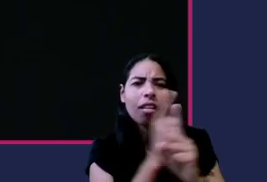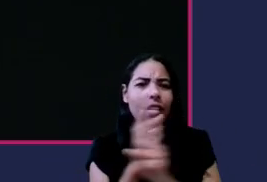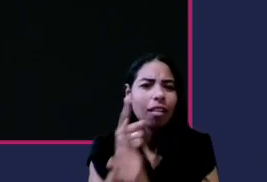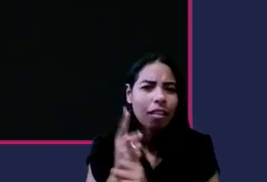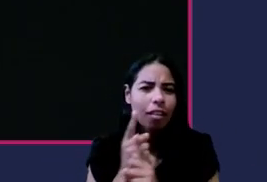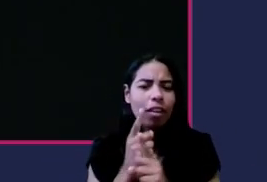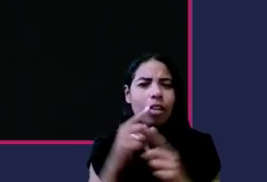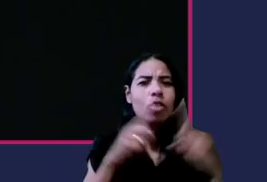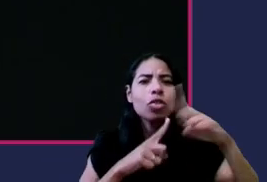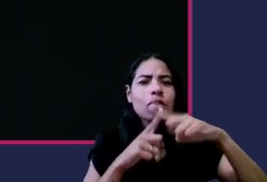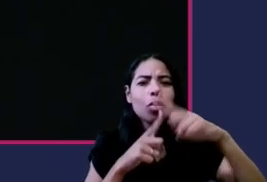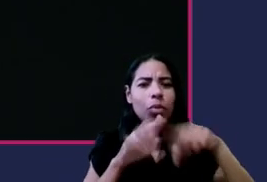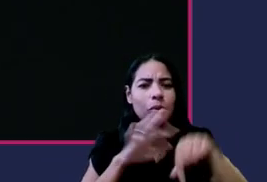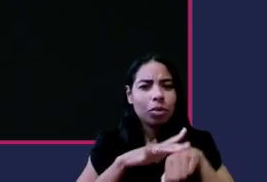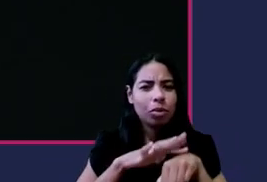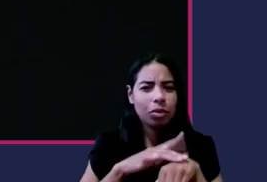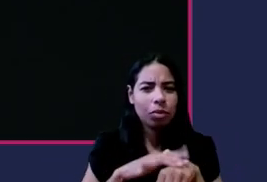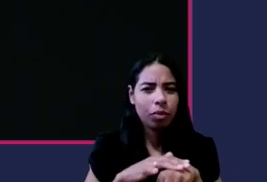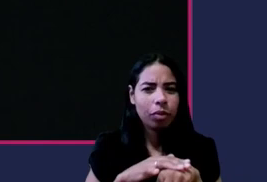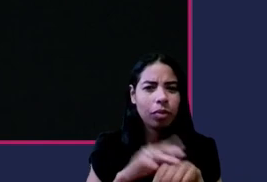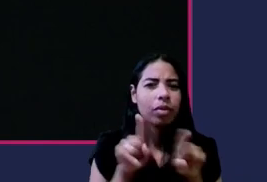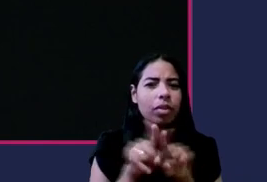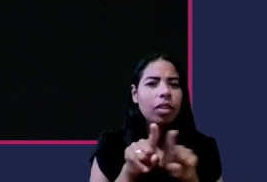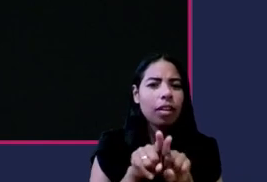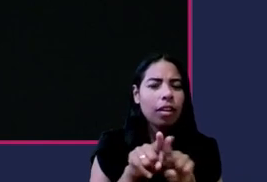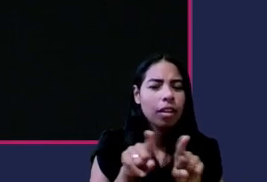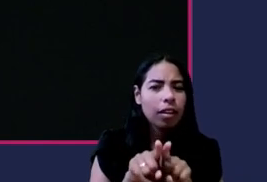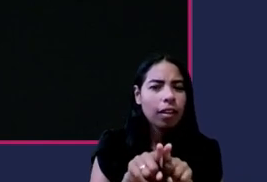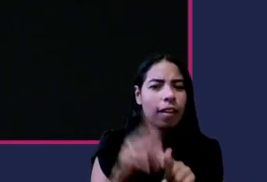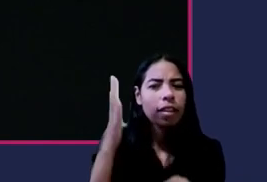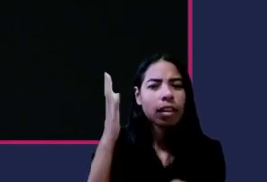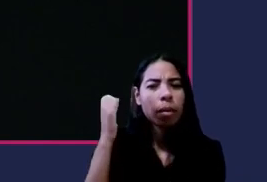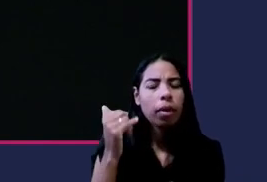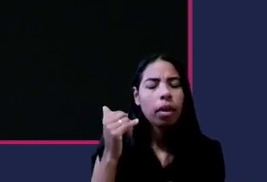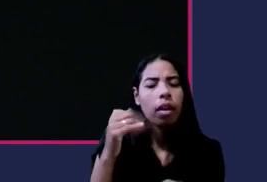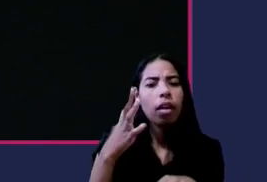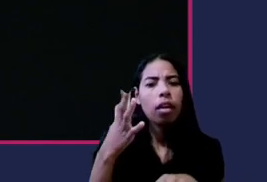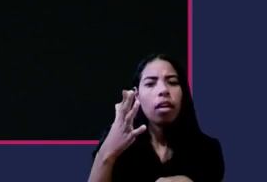improve the diagnosis and treatment of these diseases.